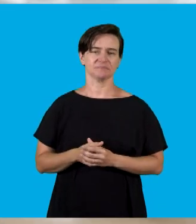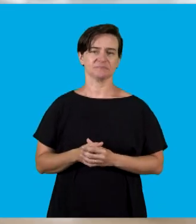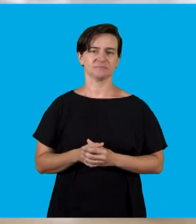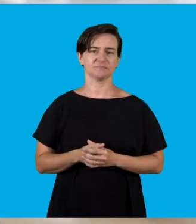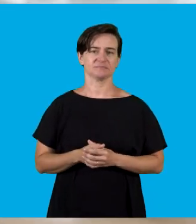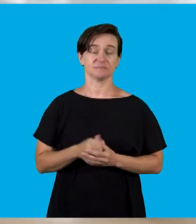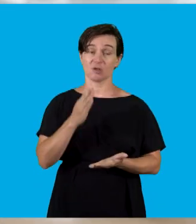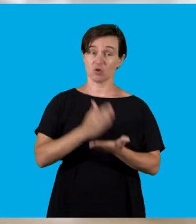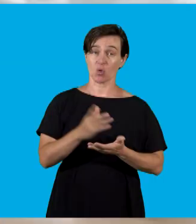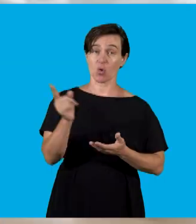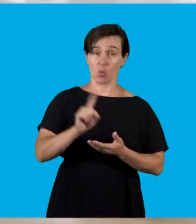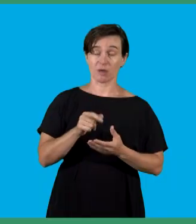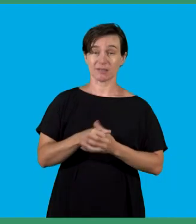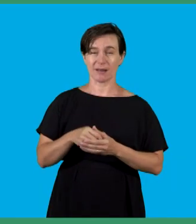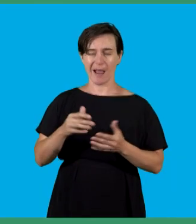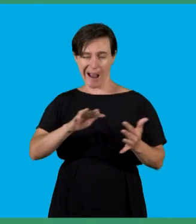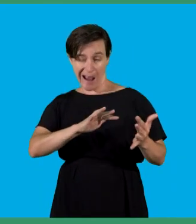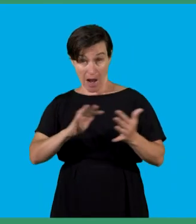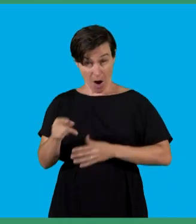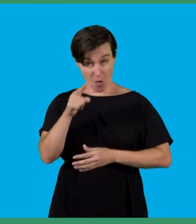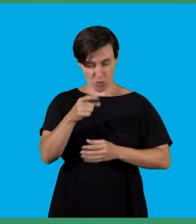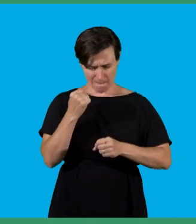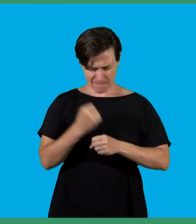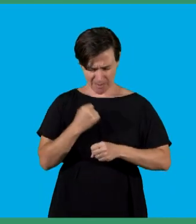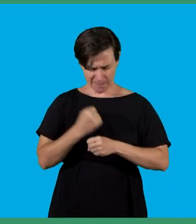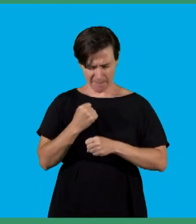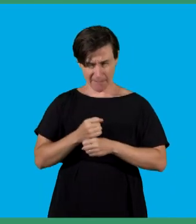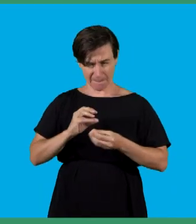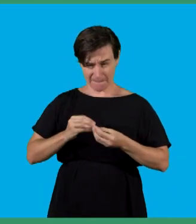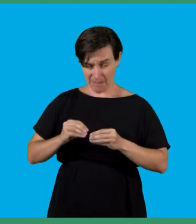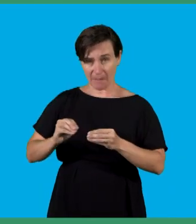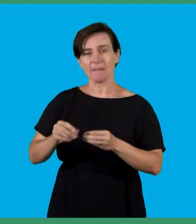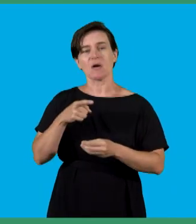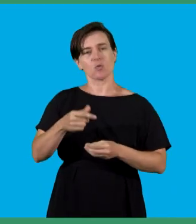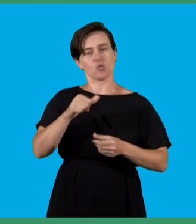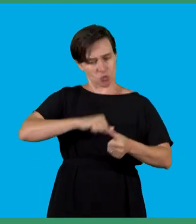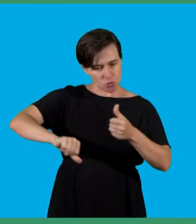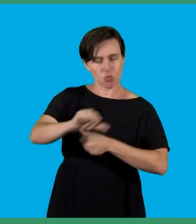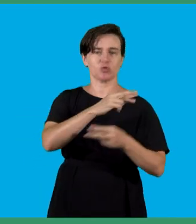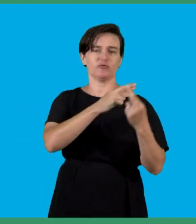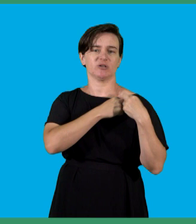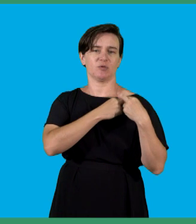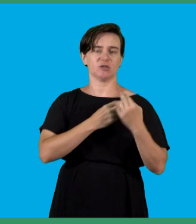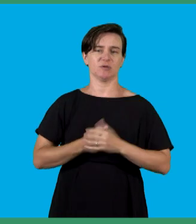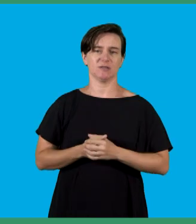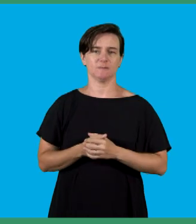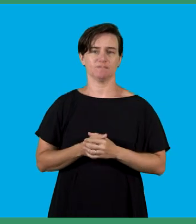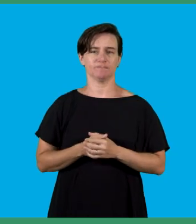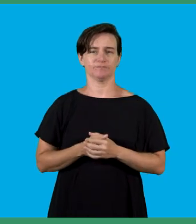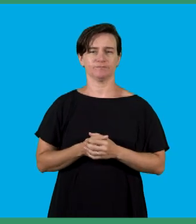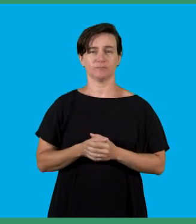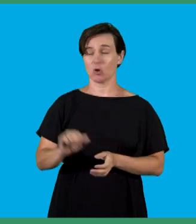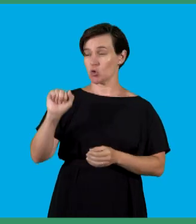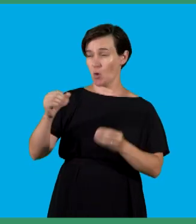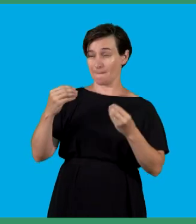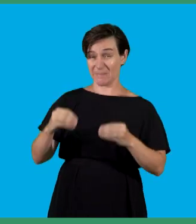should be paying them. Ensuring production techniques are socially responsible. You need to also ensure that the production techniques that